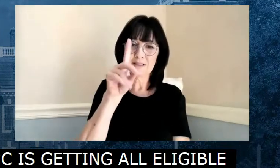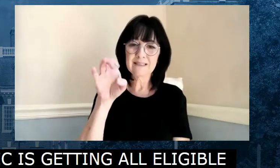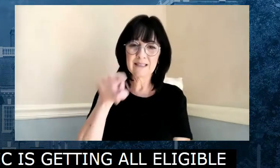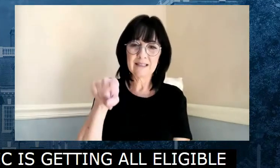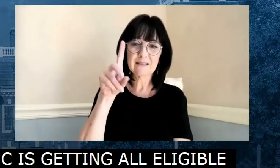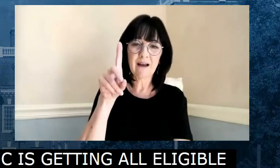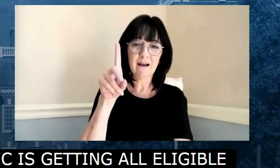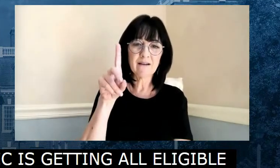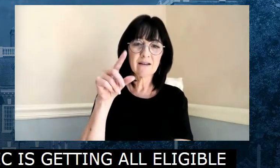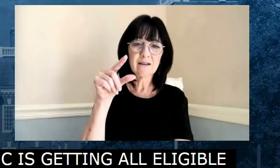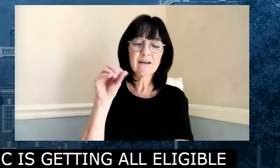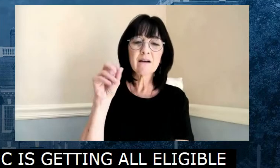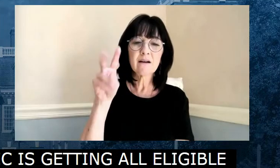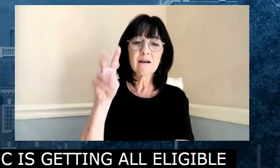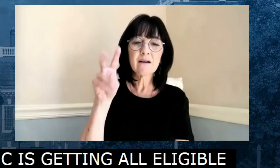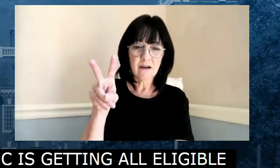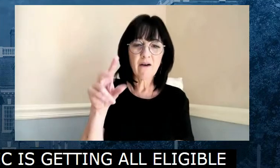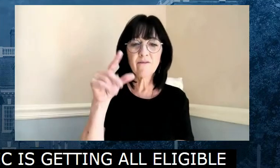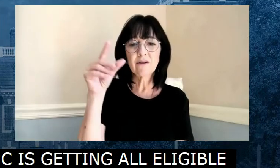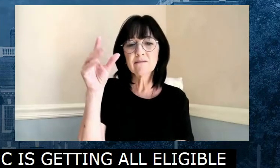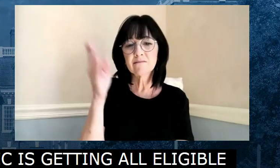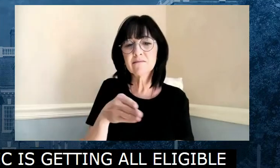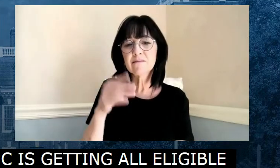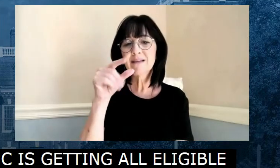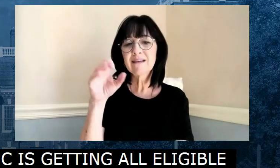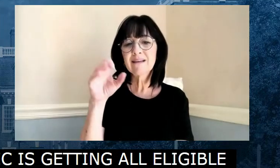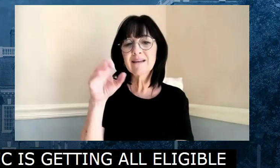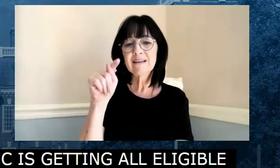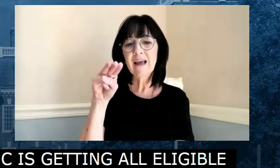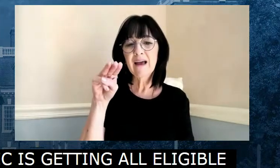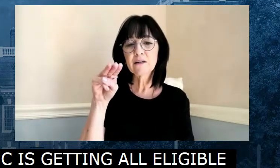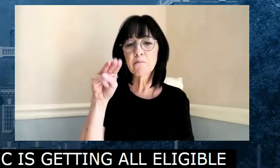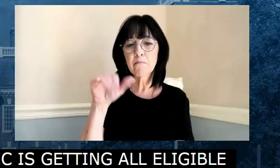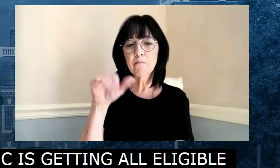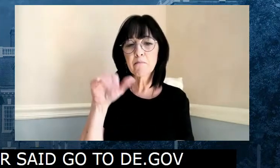de.gov/getmyvaccine to find an opportunity close to you if you have not been